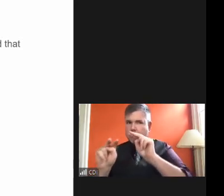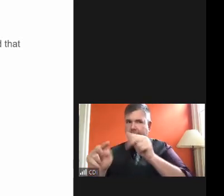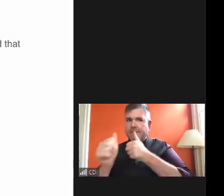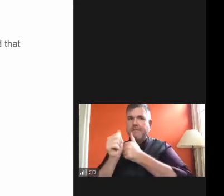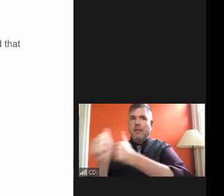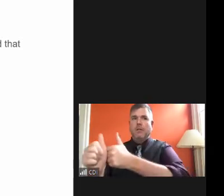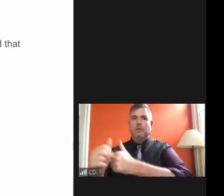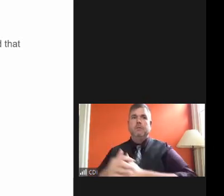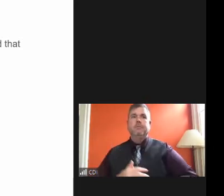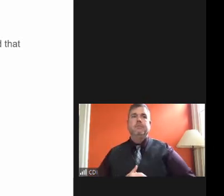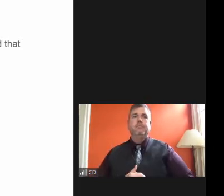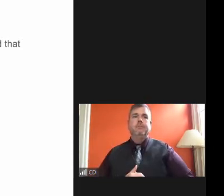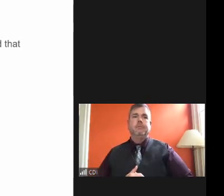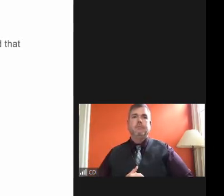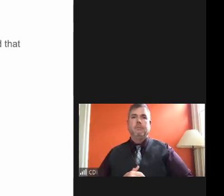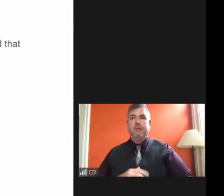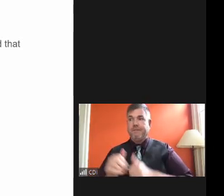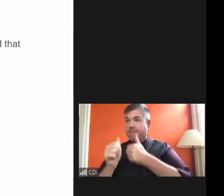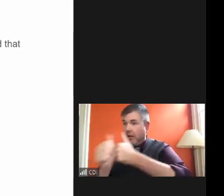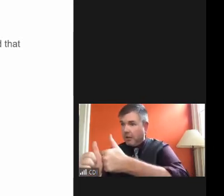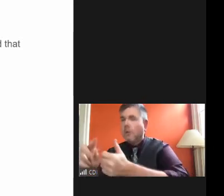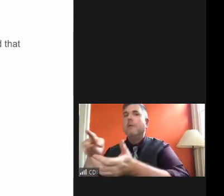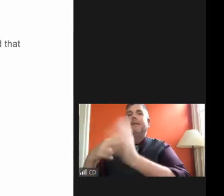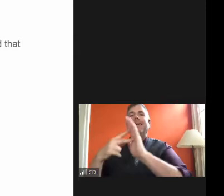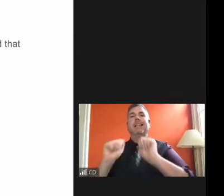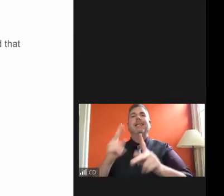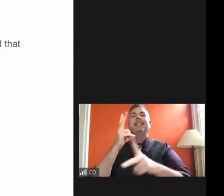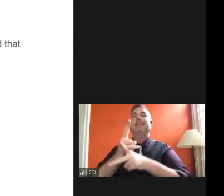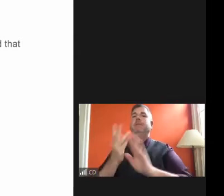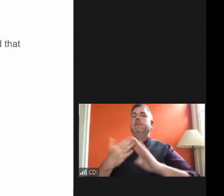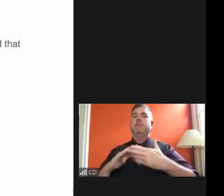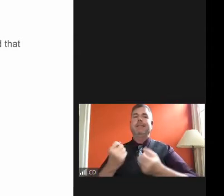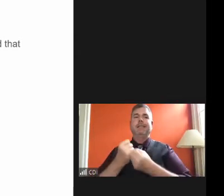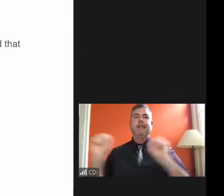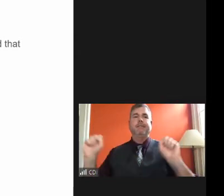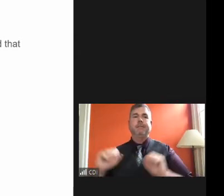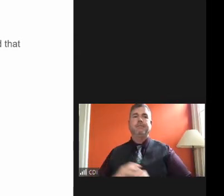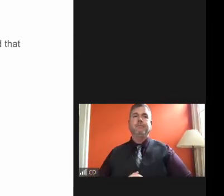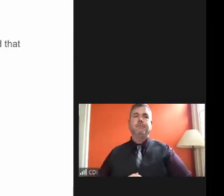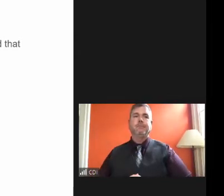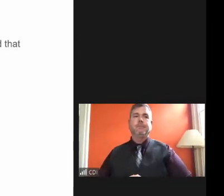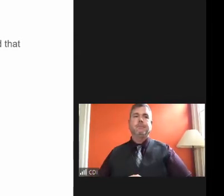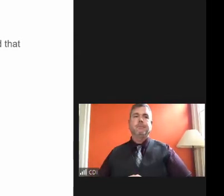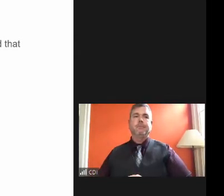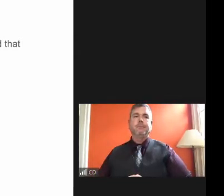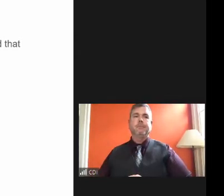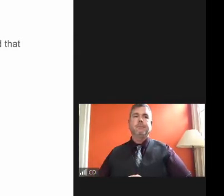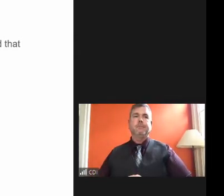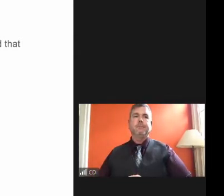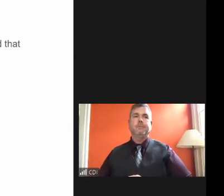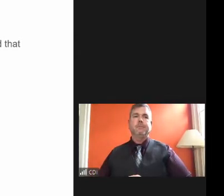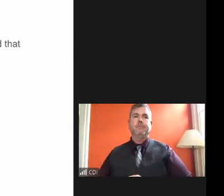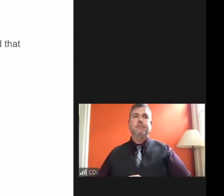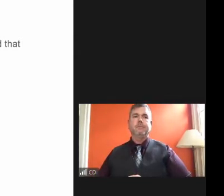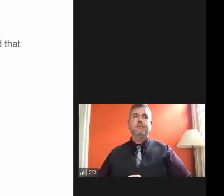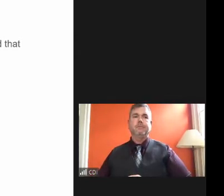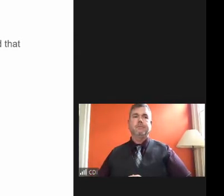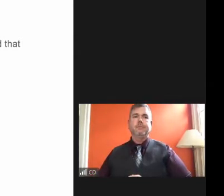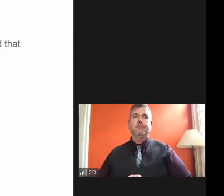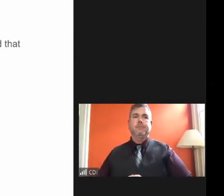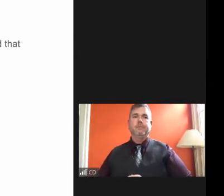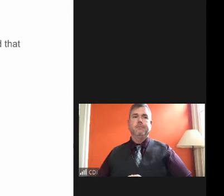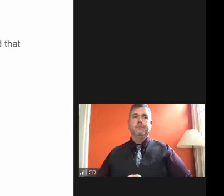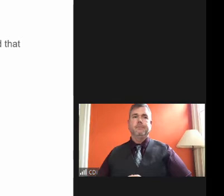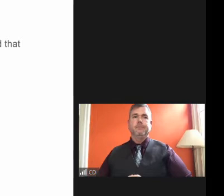data. And we encourage all of you to look at the data we have available for the public on our website. We have to be adaptive and flexible and rethink